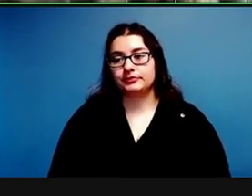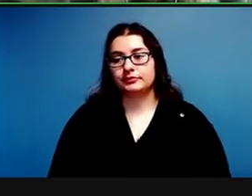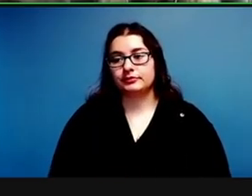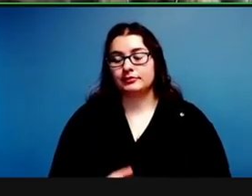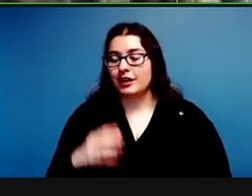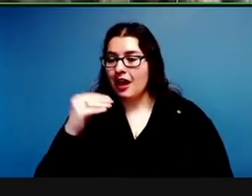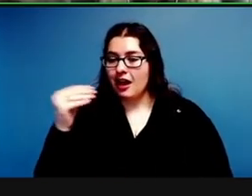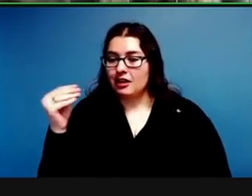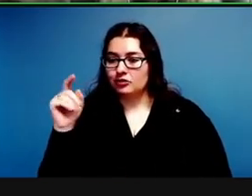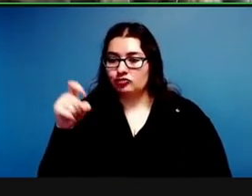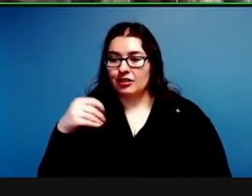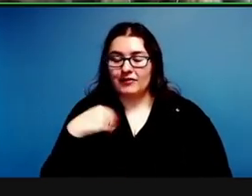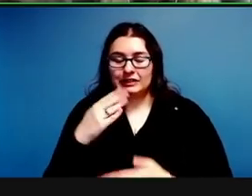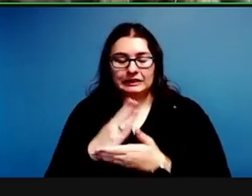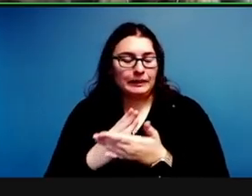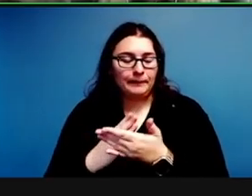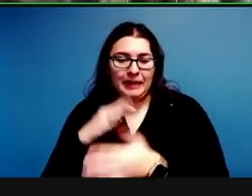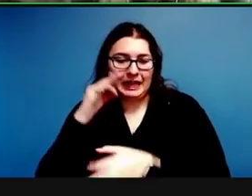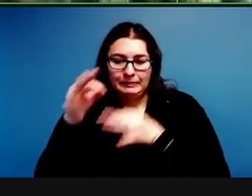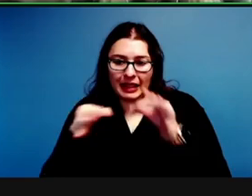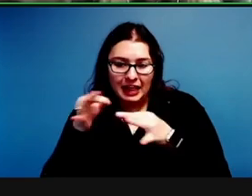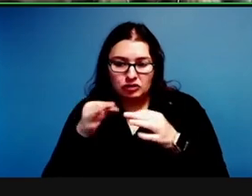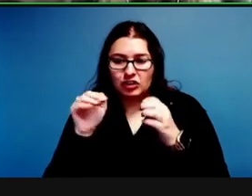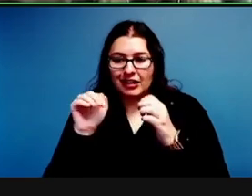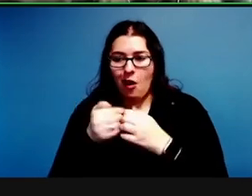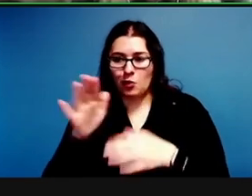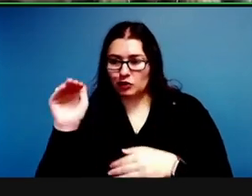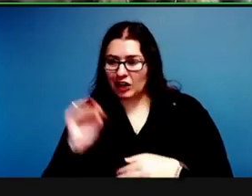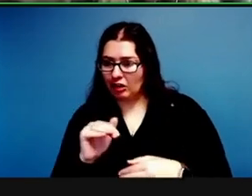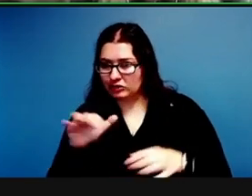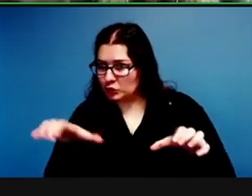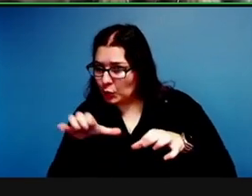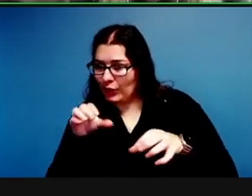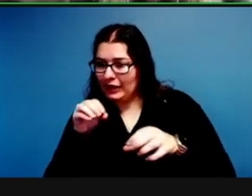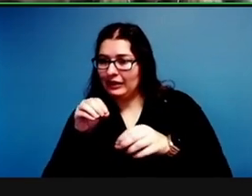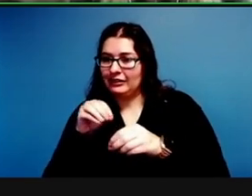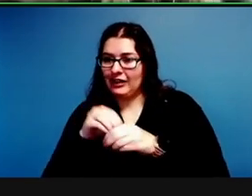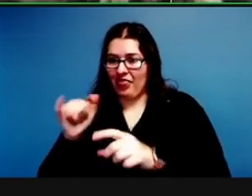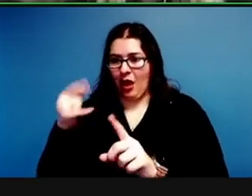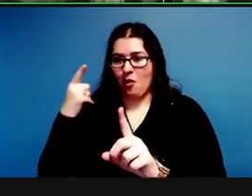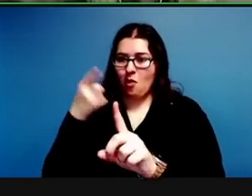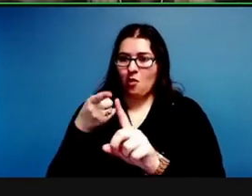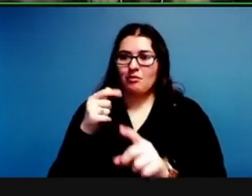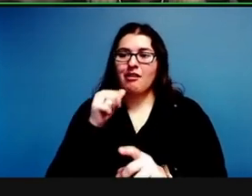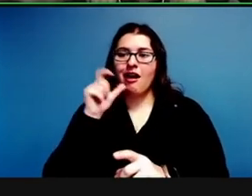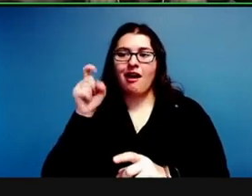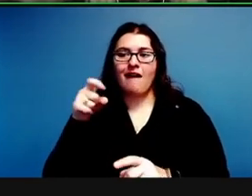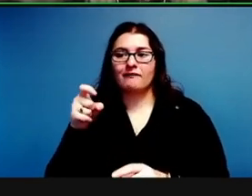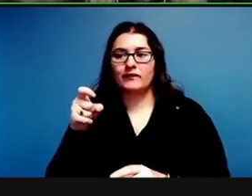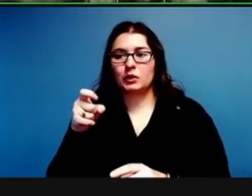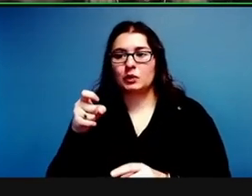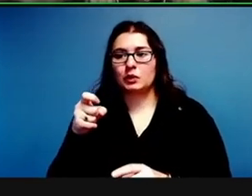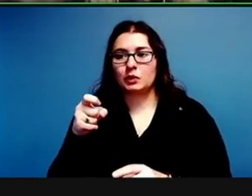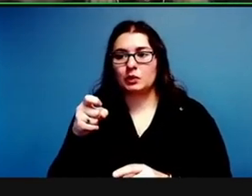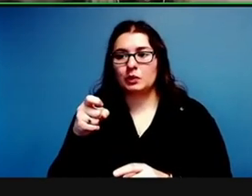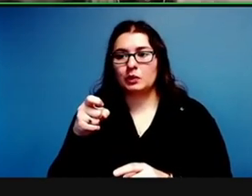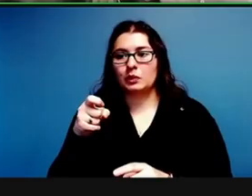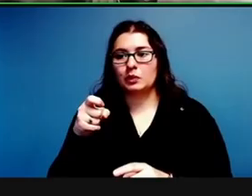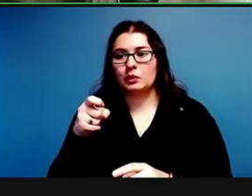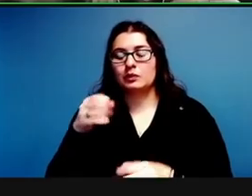some sort of explanation as to how your child's doing in that goal. It doesn't have to be,